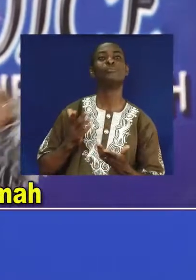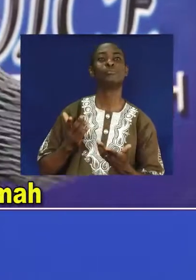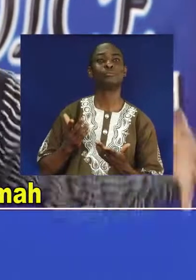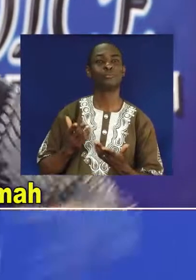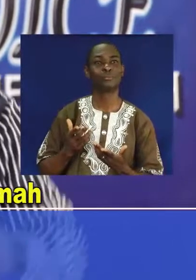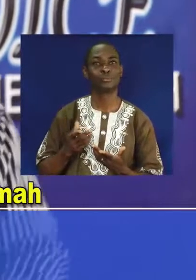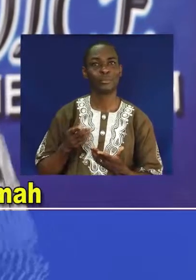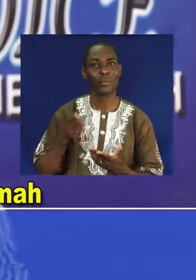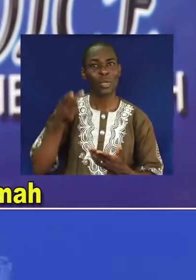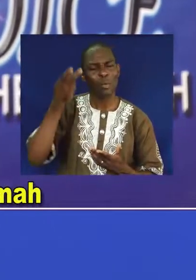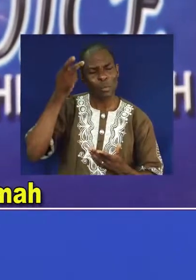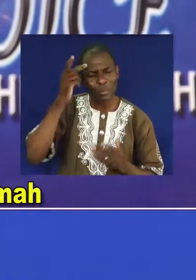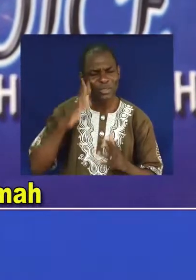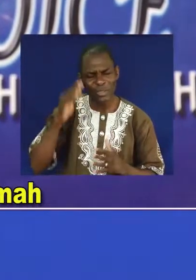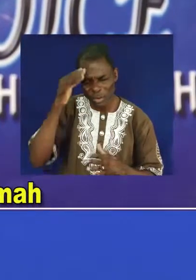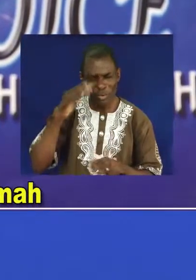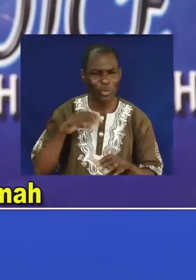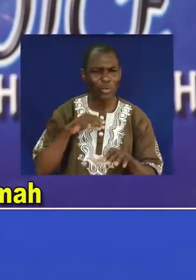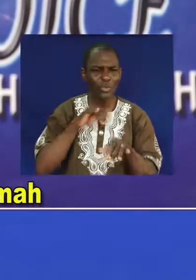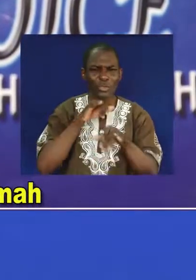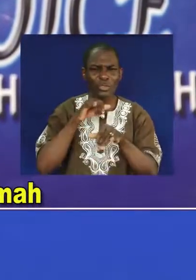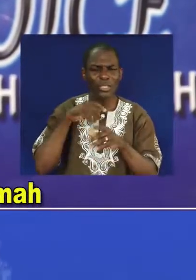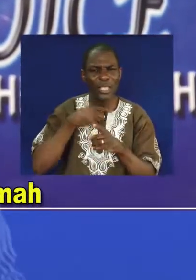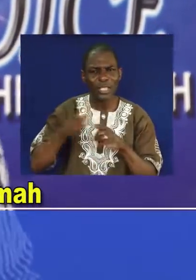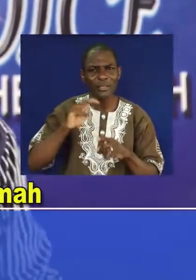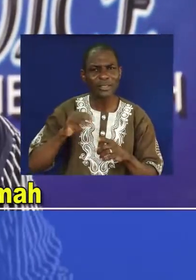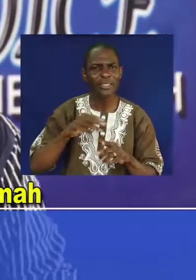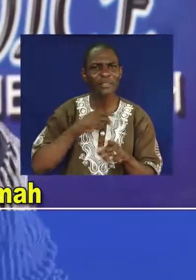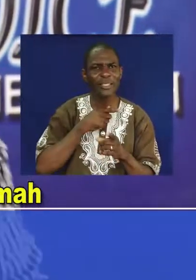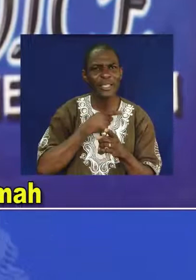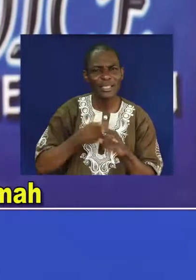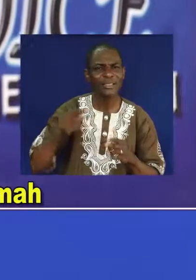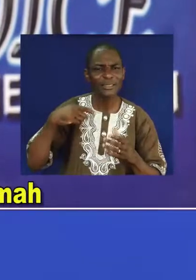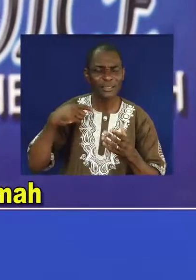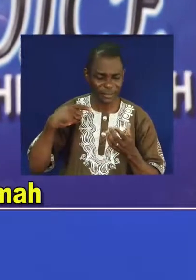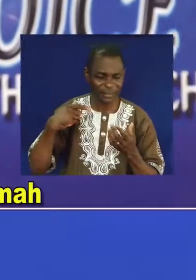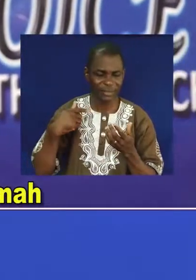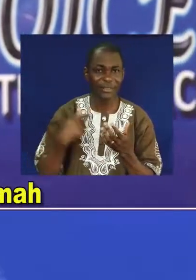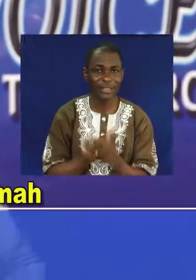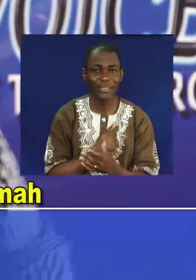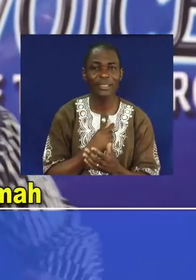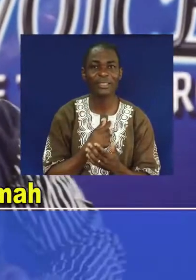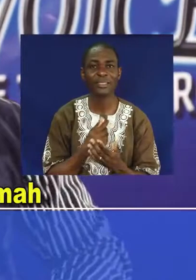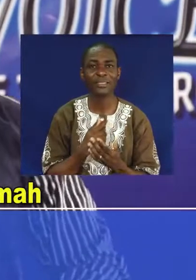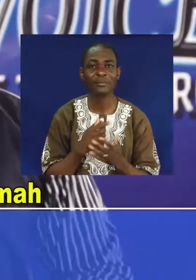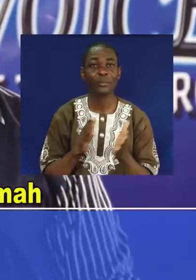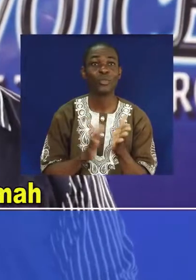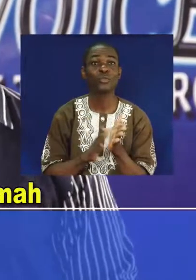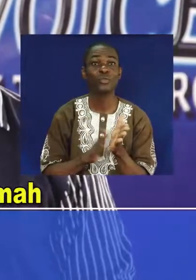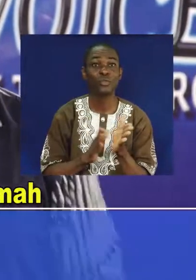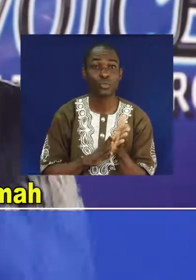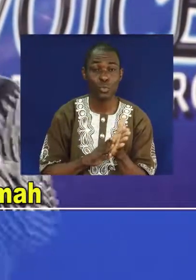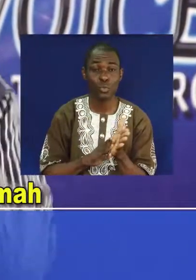not a best say a woman anymore, and Shadam Fanahosa. Nasanka Bibia, you're okay. I then I do about echo United States or